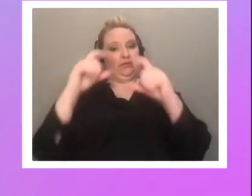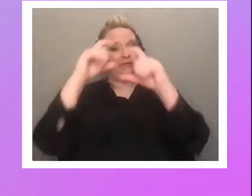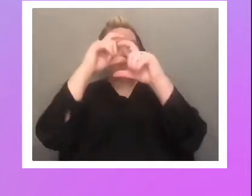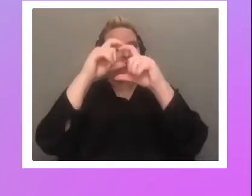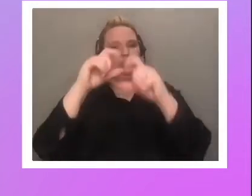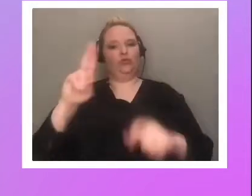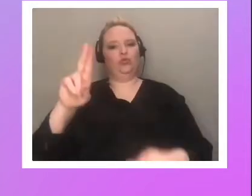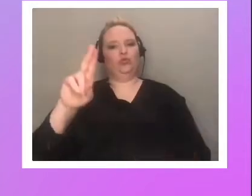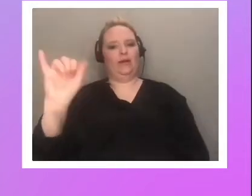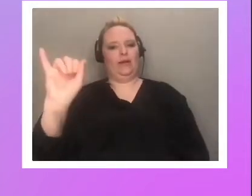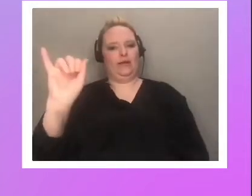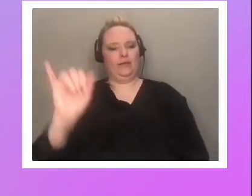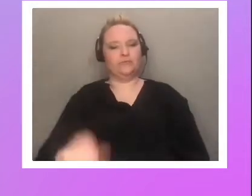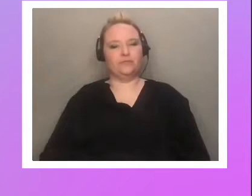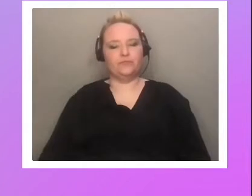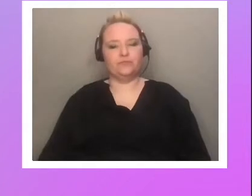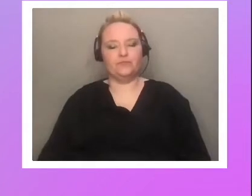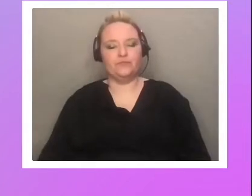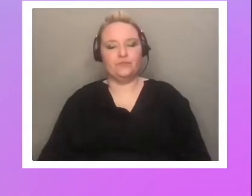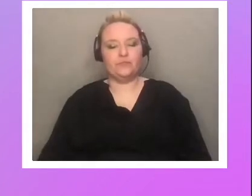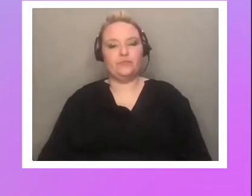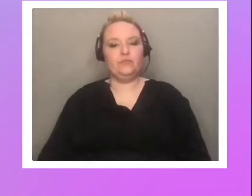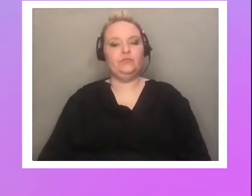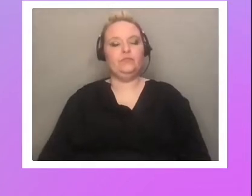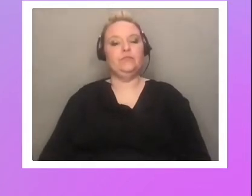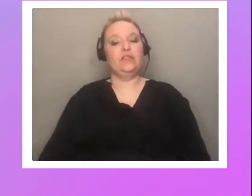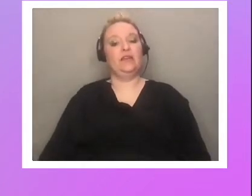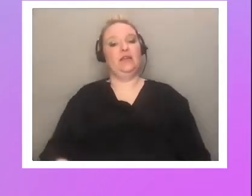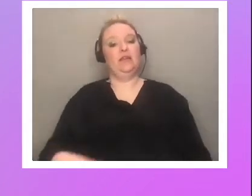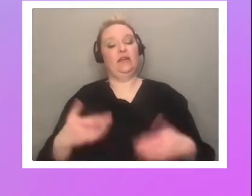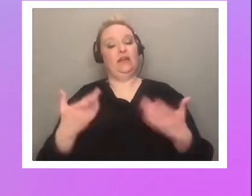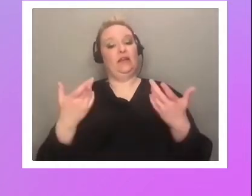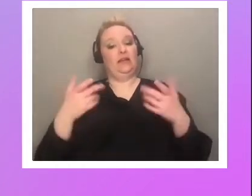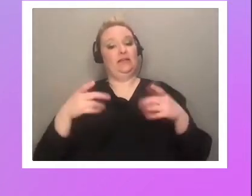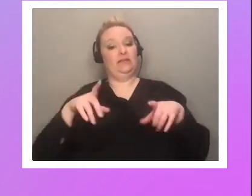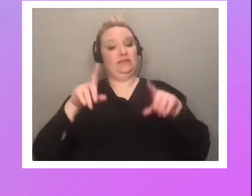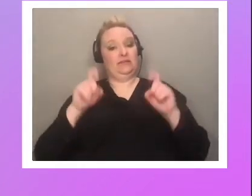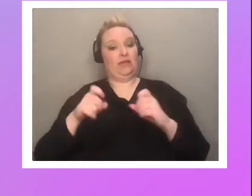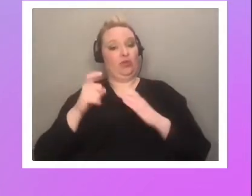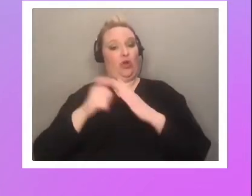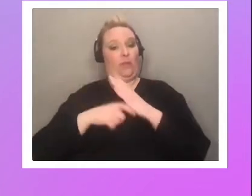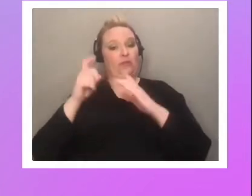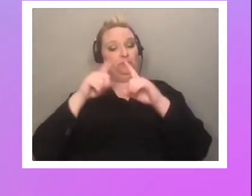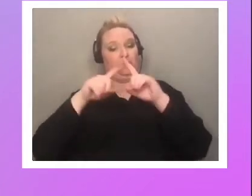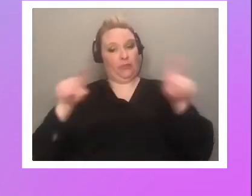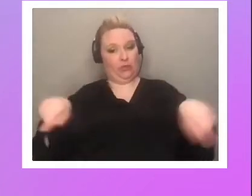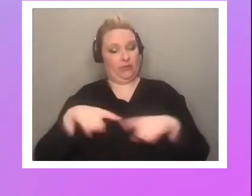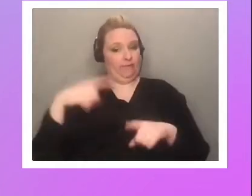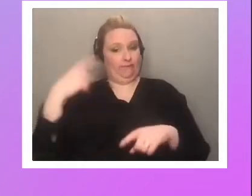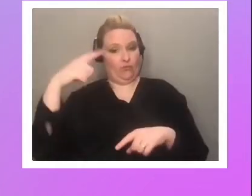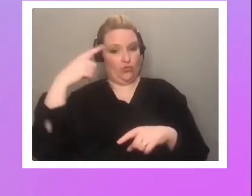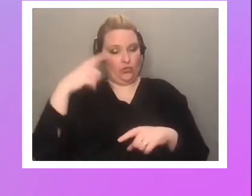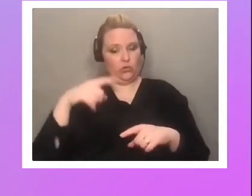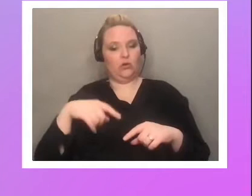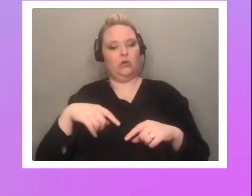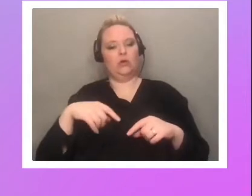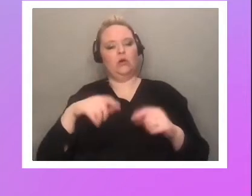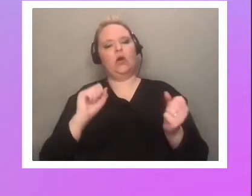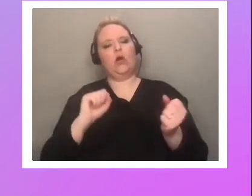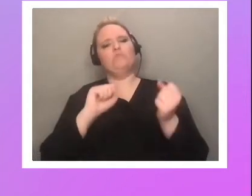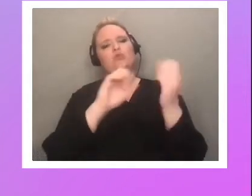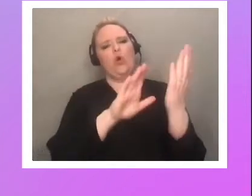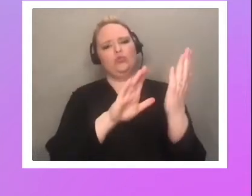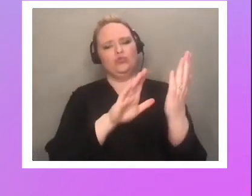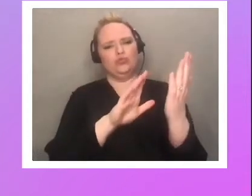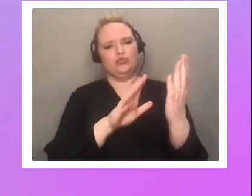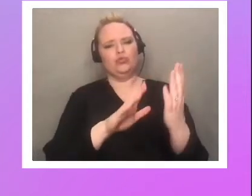UI. And the test automation pyramid is a way to approach test automation